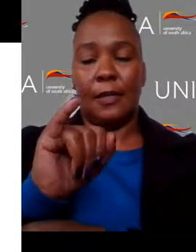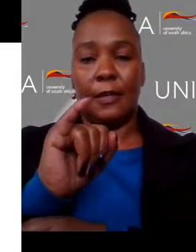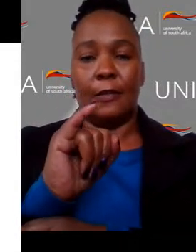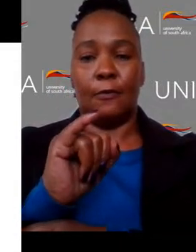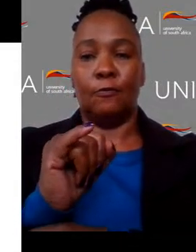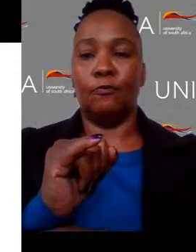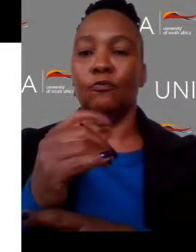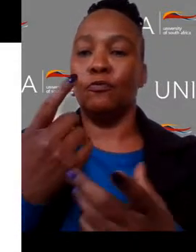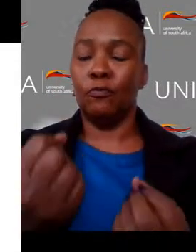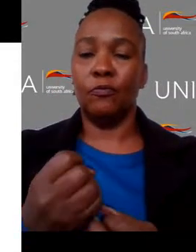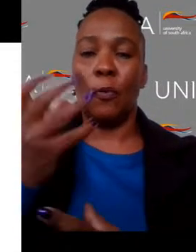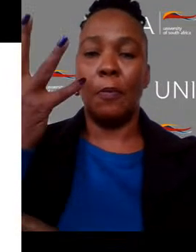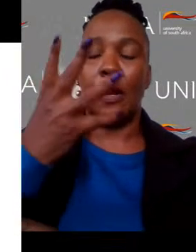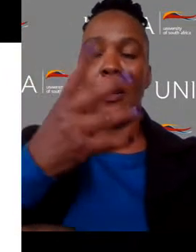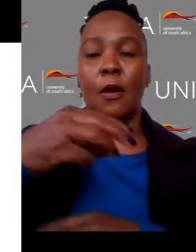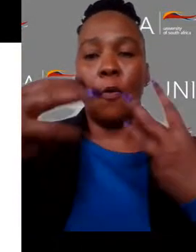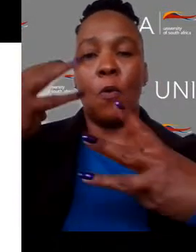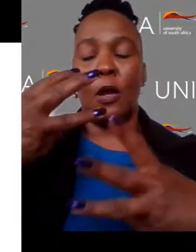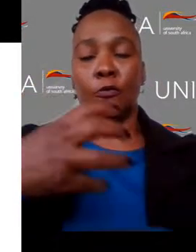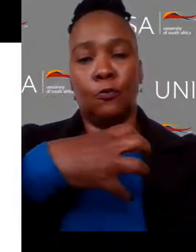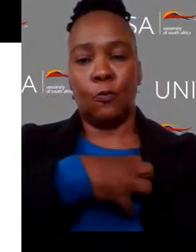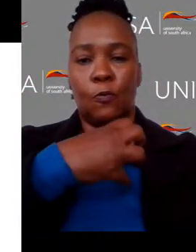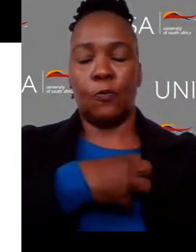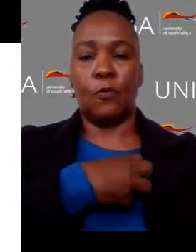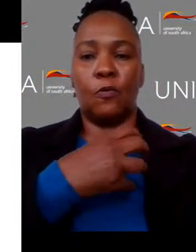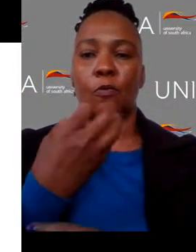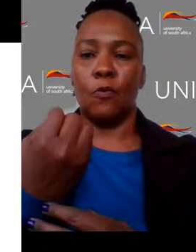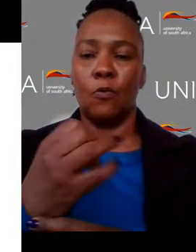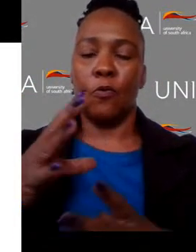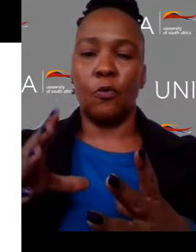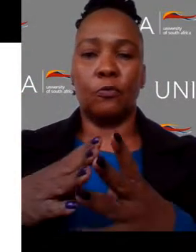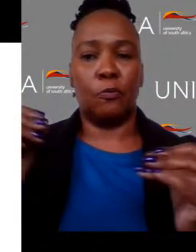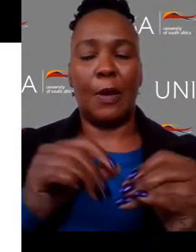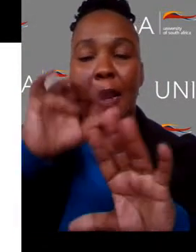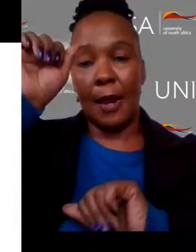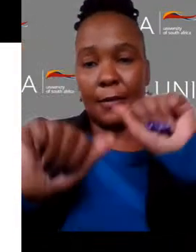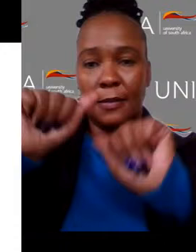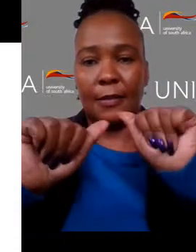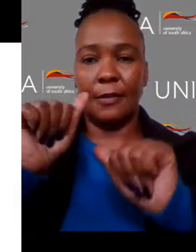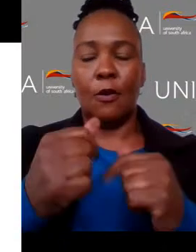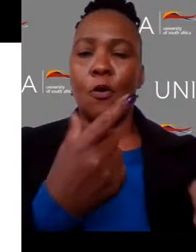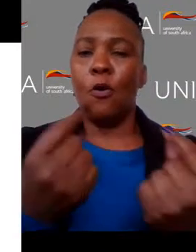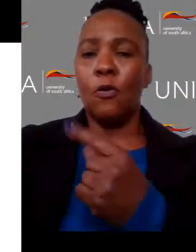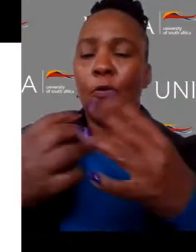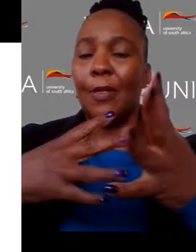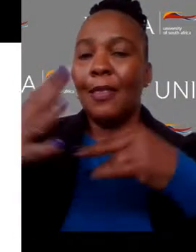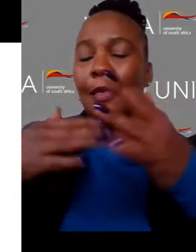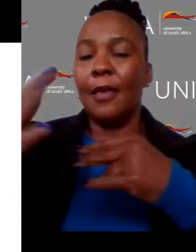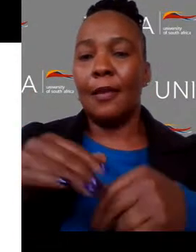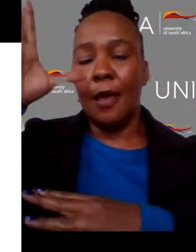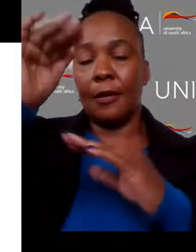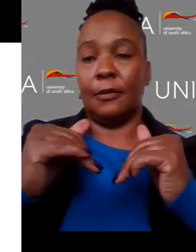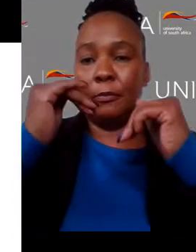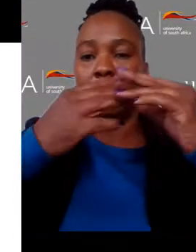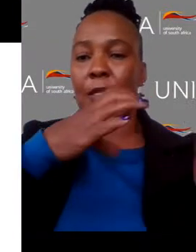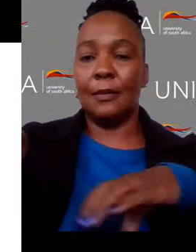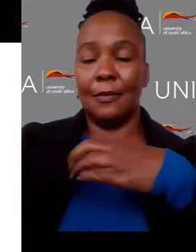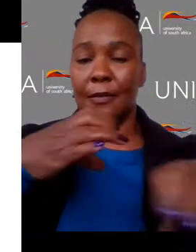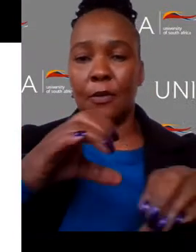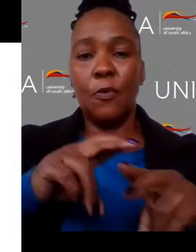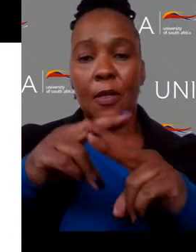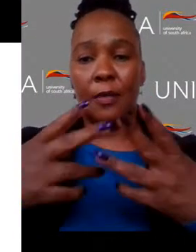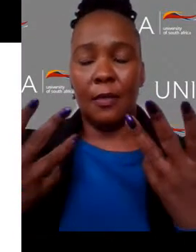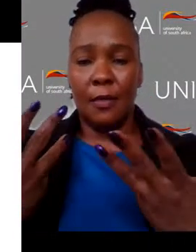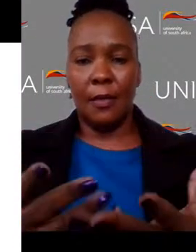or present work as your own, or in completing assessments or doing any academic activity without